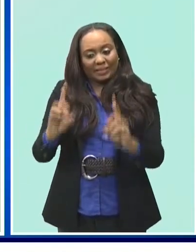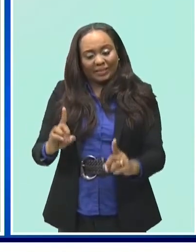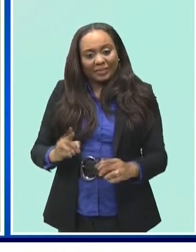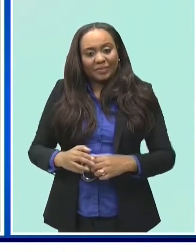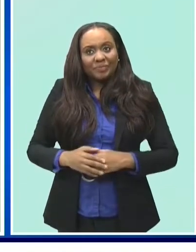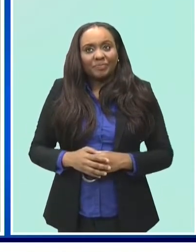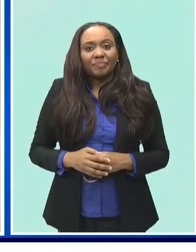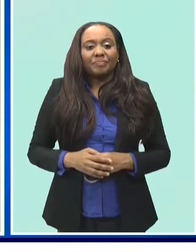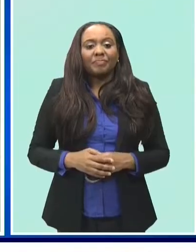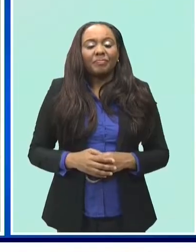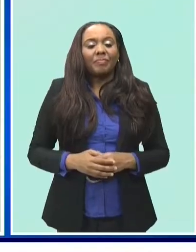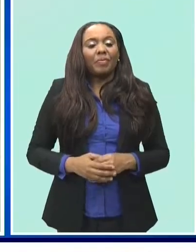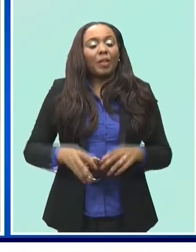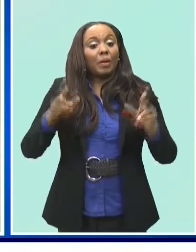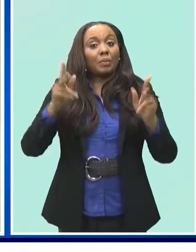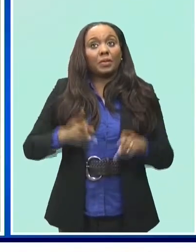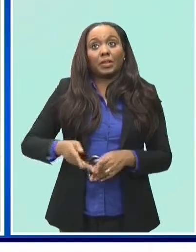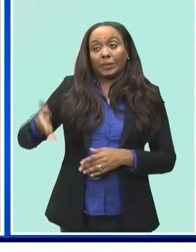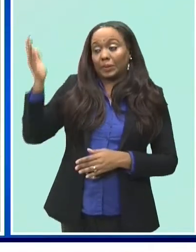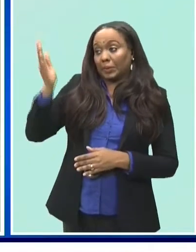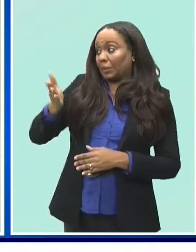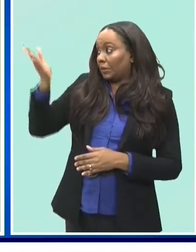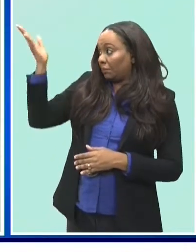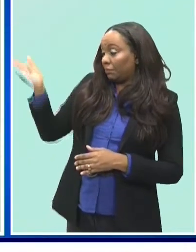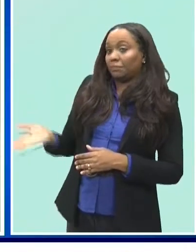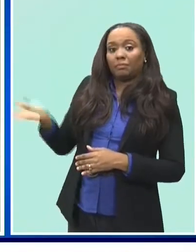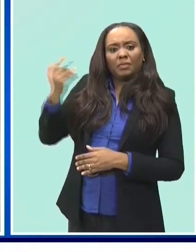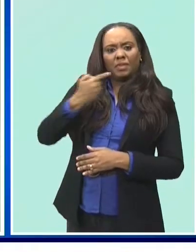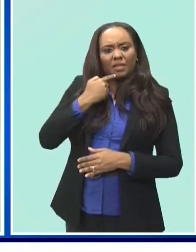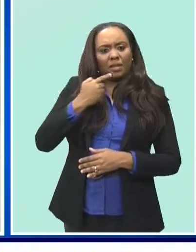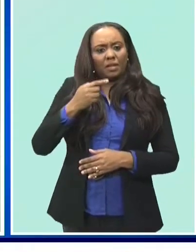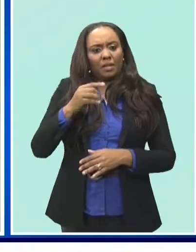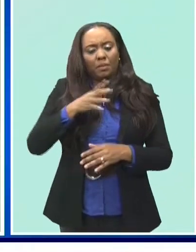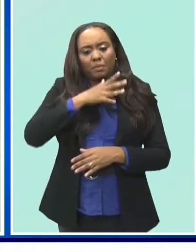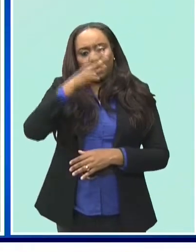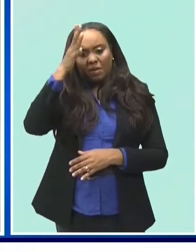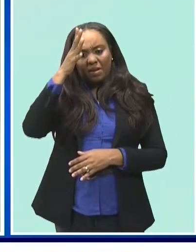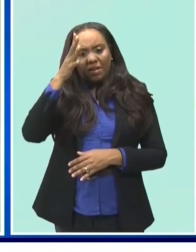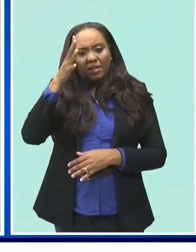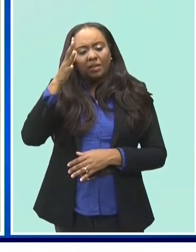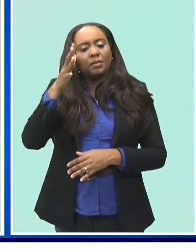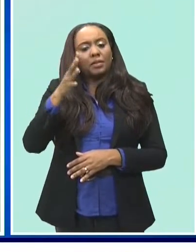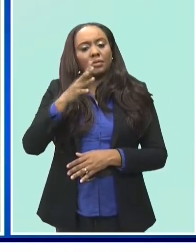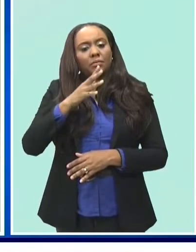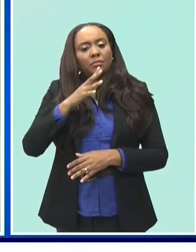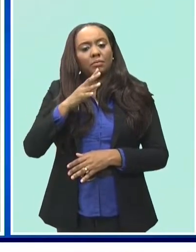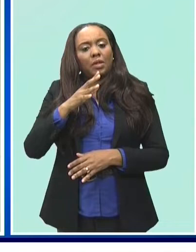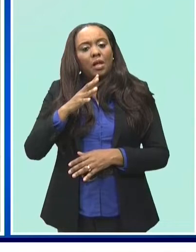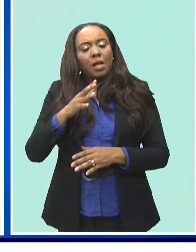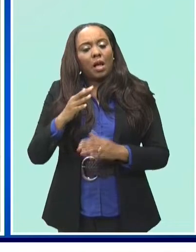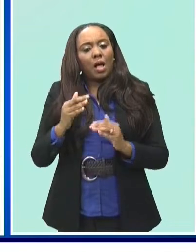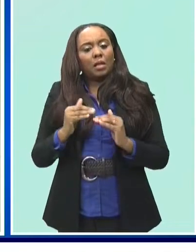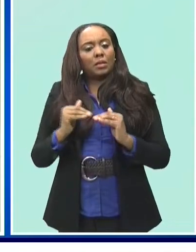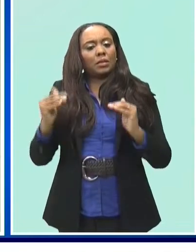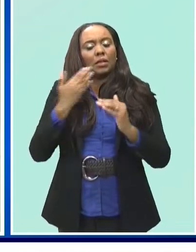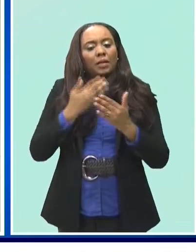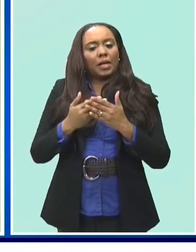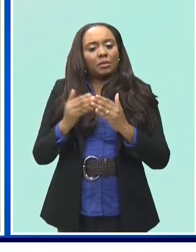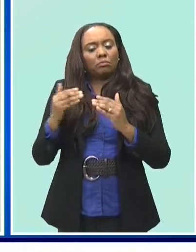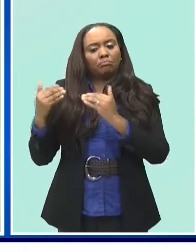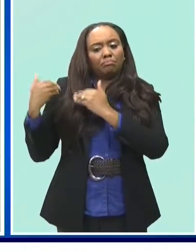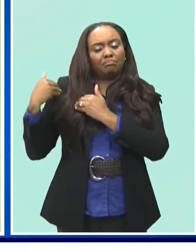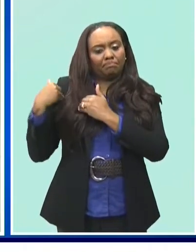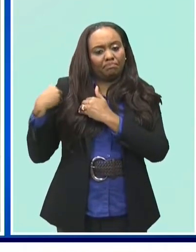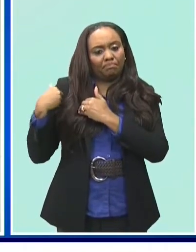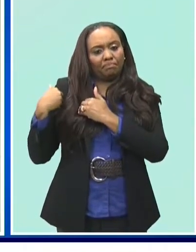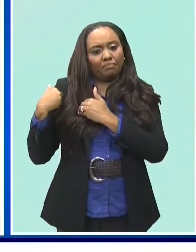Featured Speaker Magistrate Graveney Bannister stressed that parental standards have dropped in Barbados over the years. He believes a Parental Responsibility